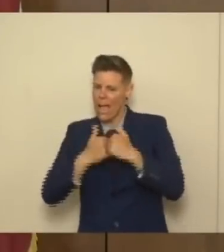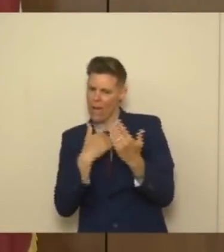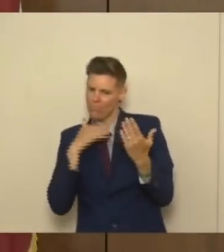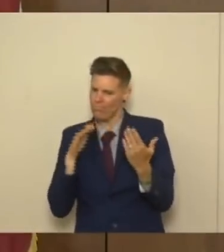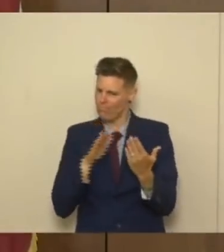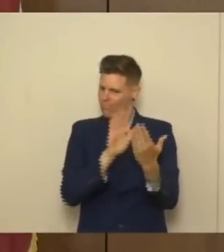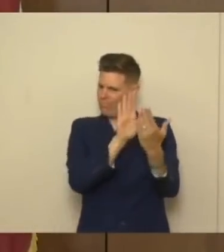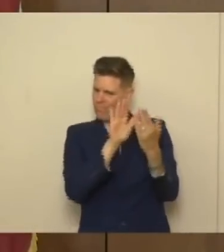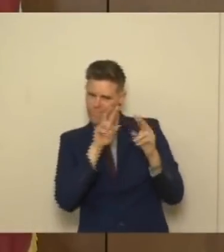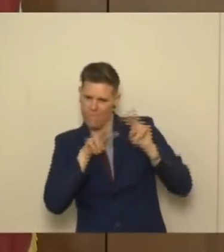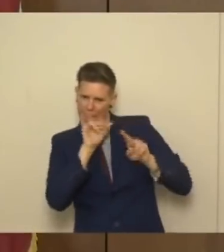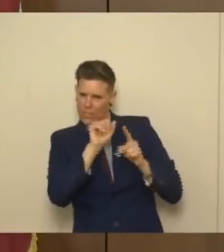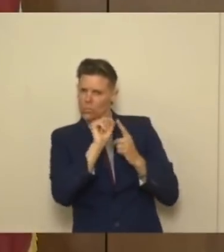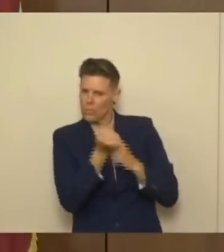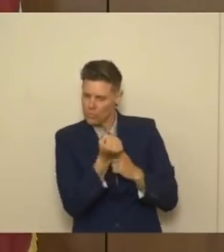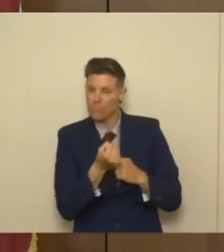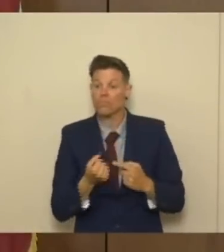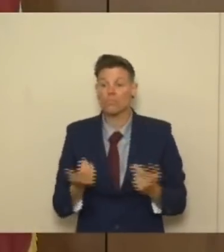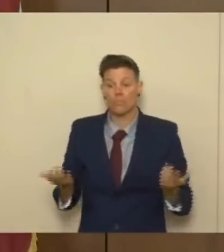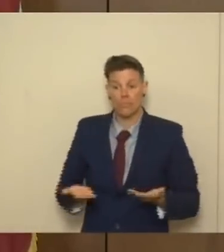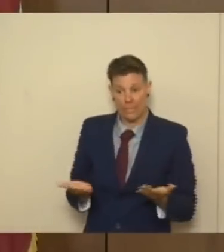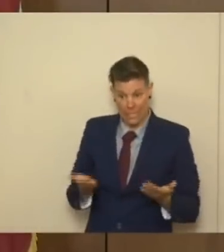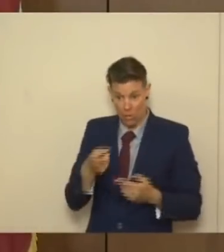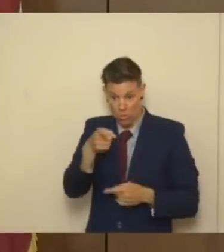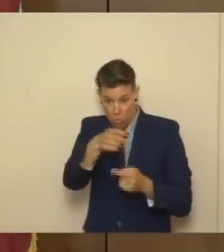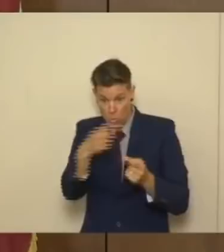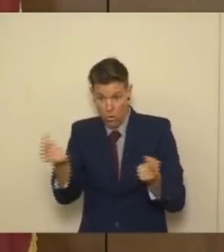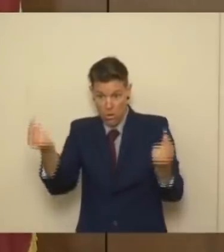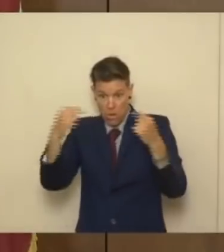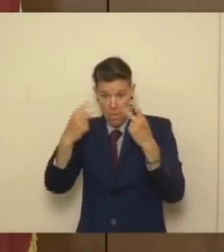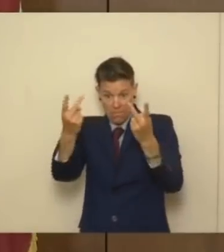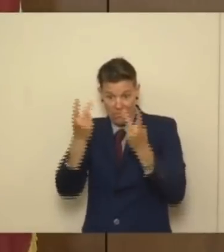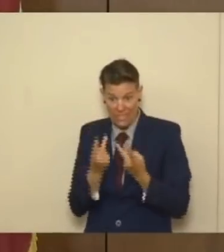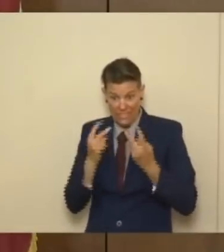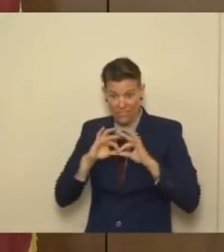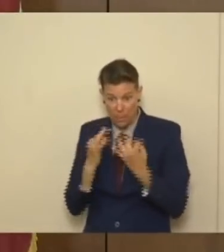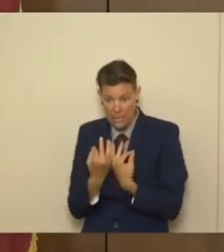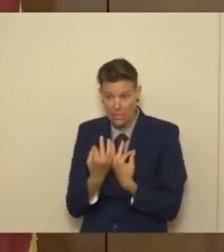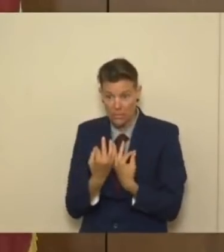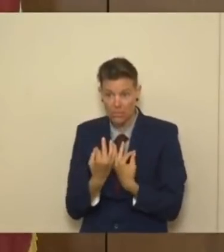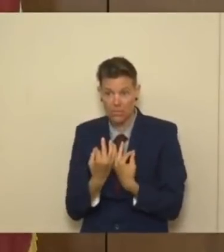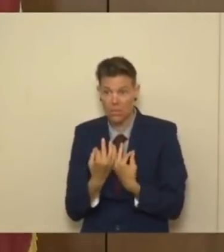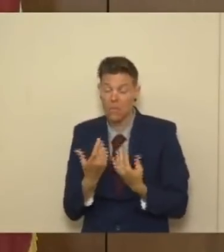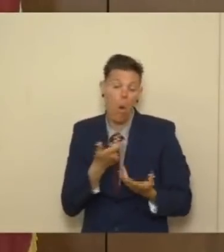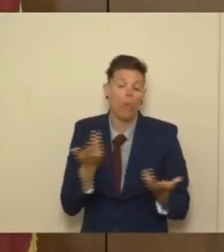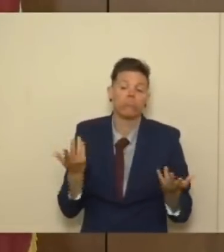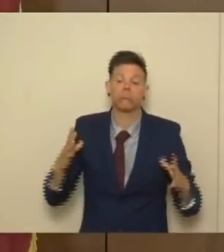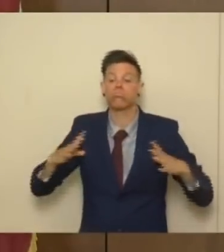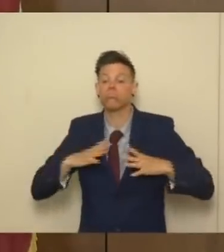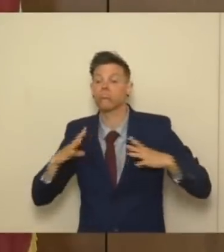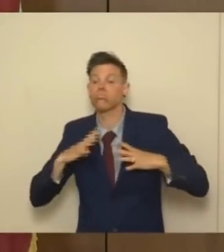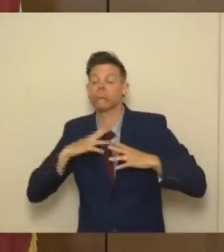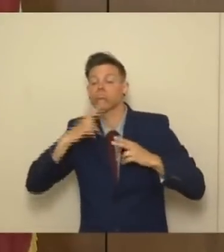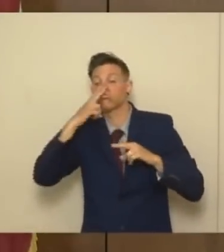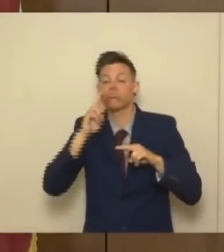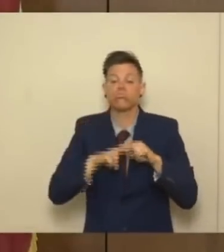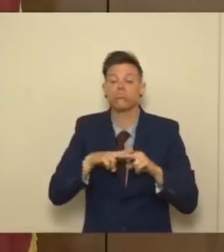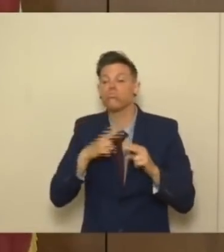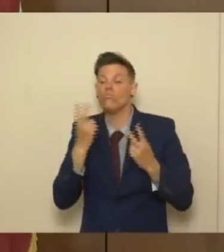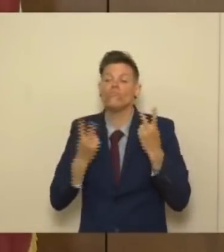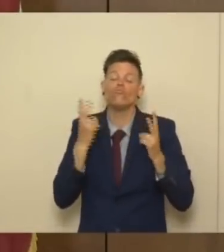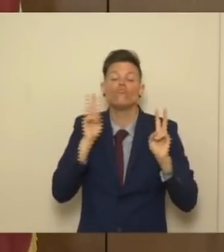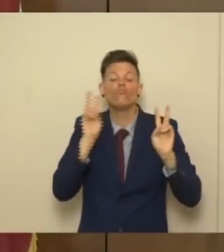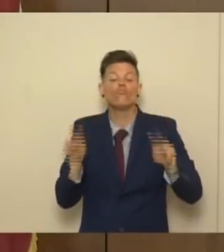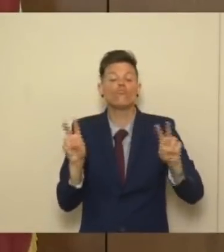visiting your family, or you are just touring and on vacation, we expect you to adhere to New Mexico's